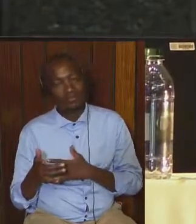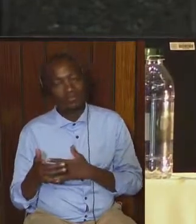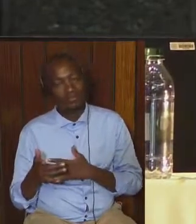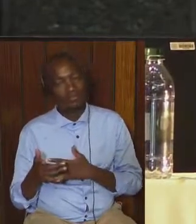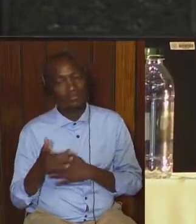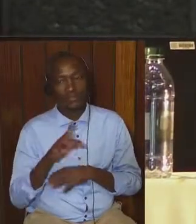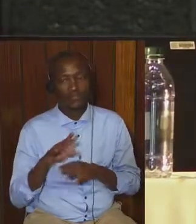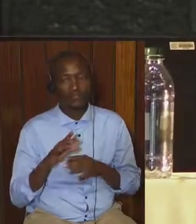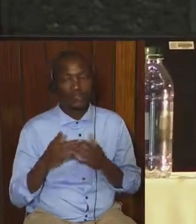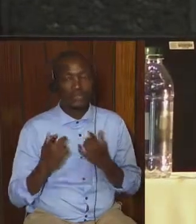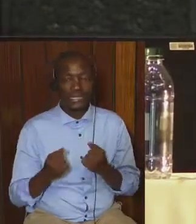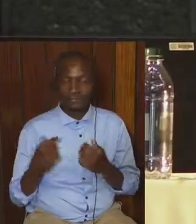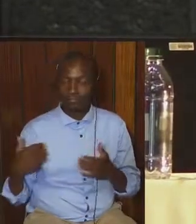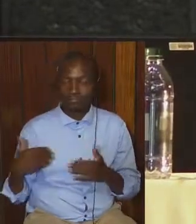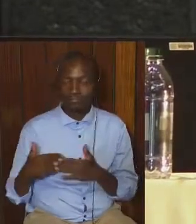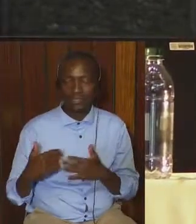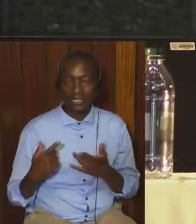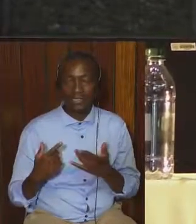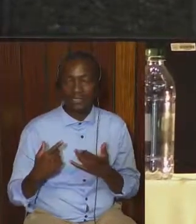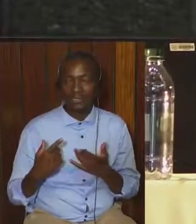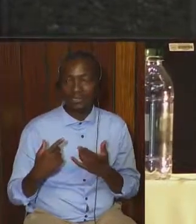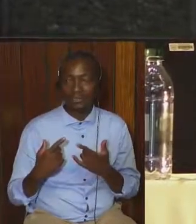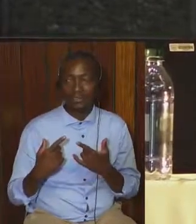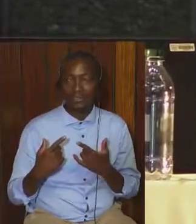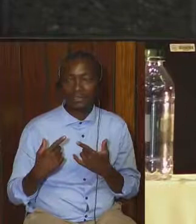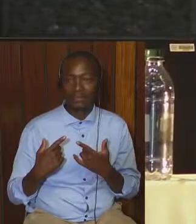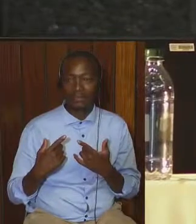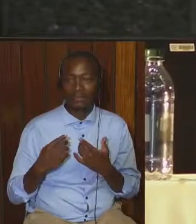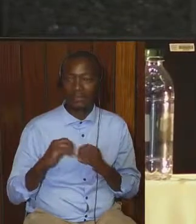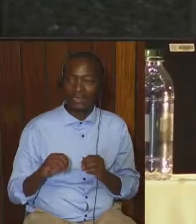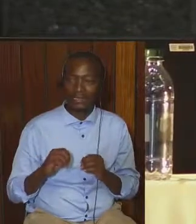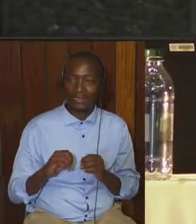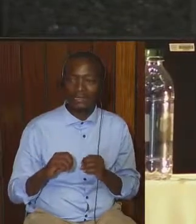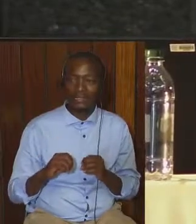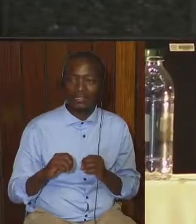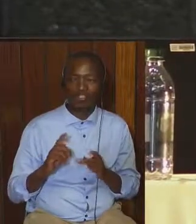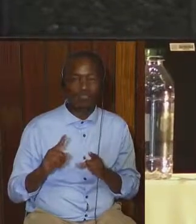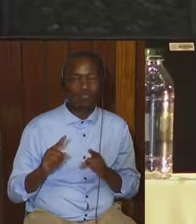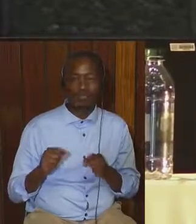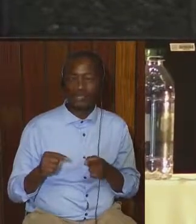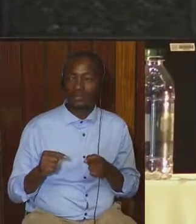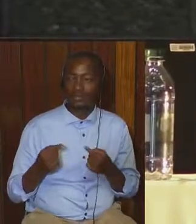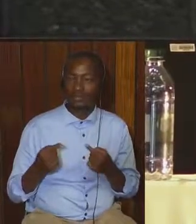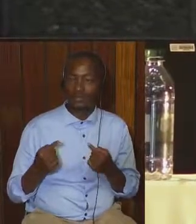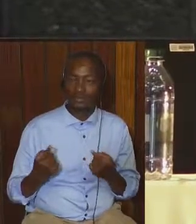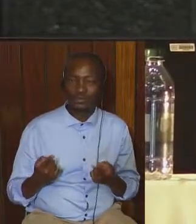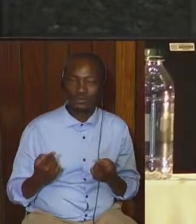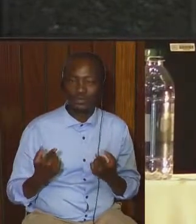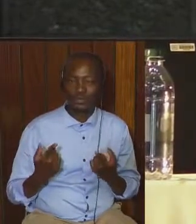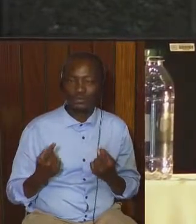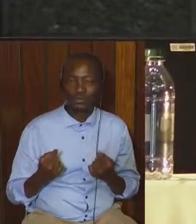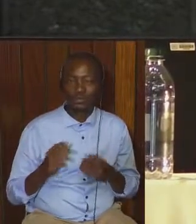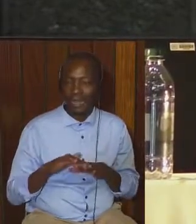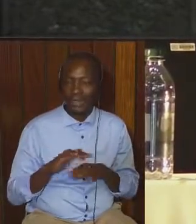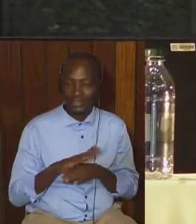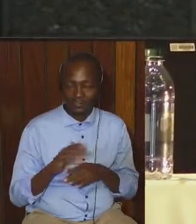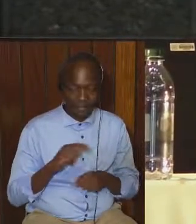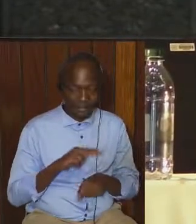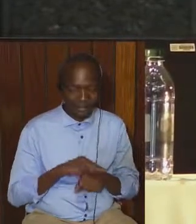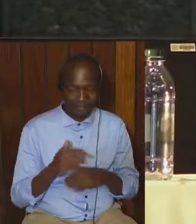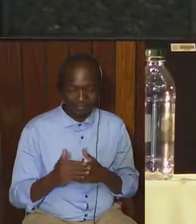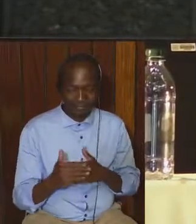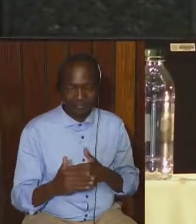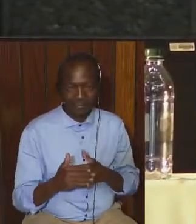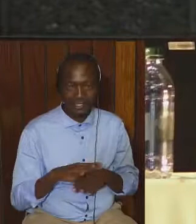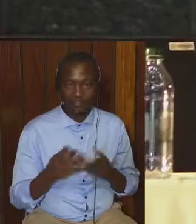if you have not done anything, you cannot do much for the period that you have to finish